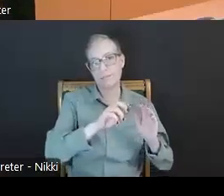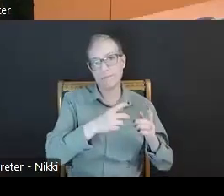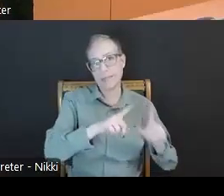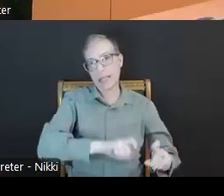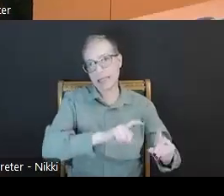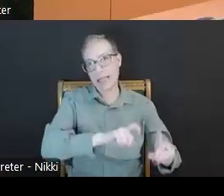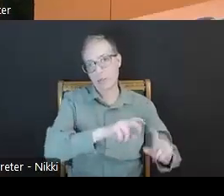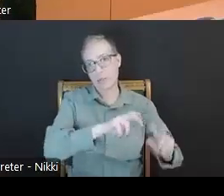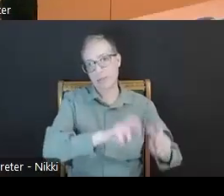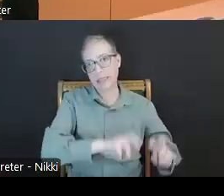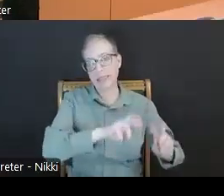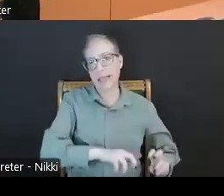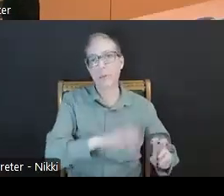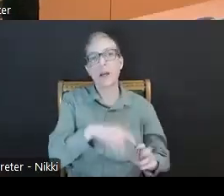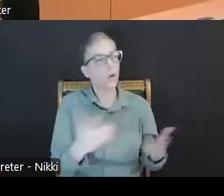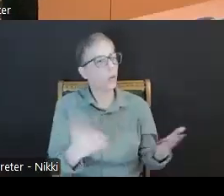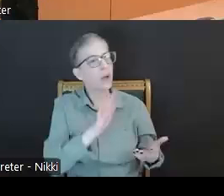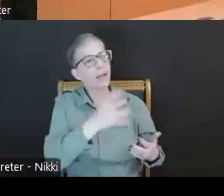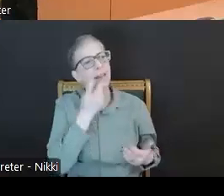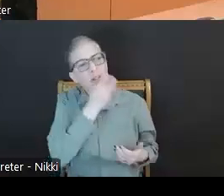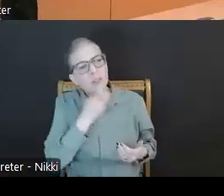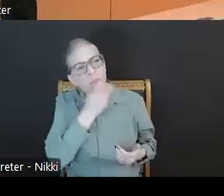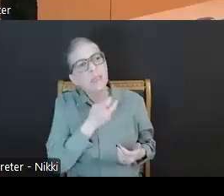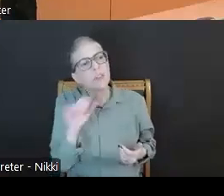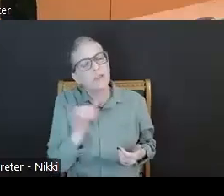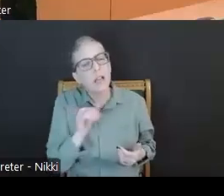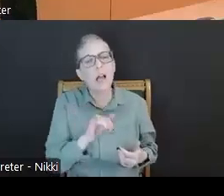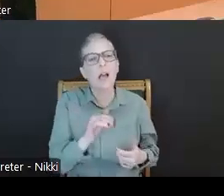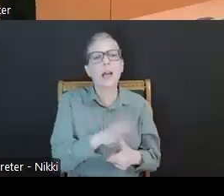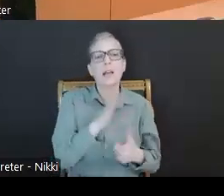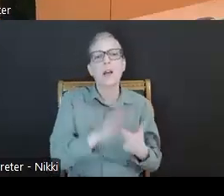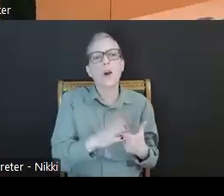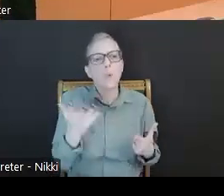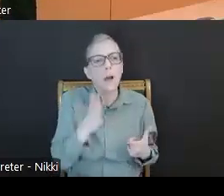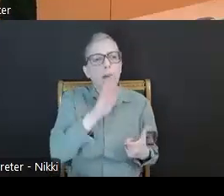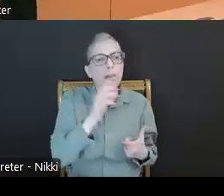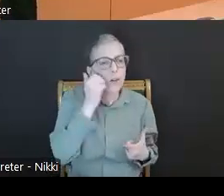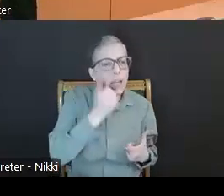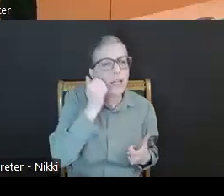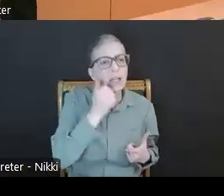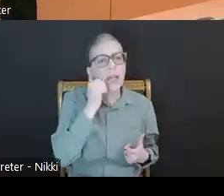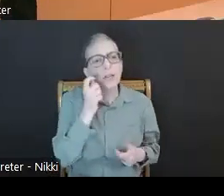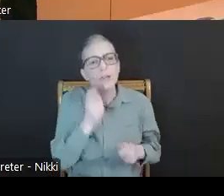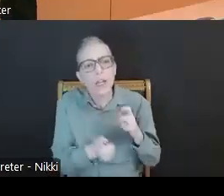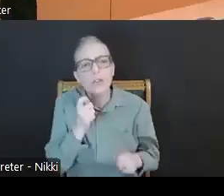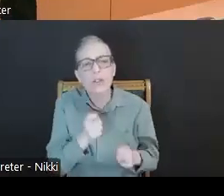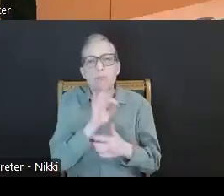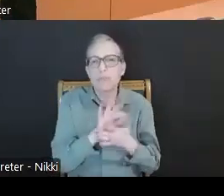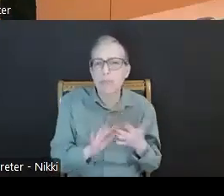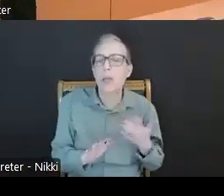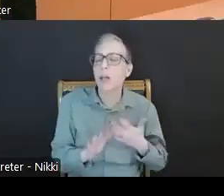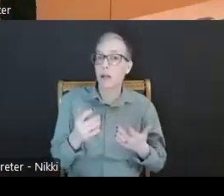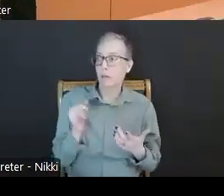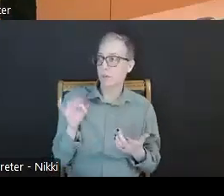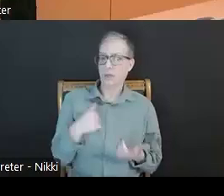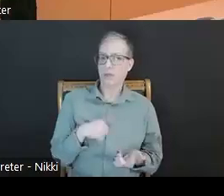by day? And those are questions that if we don't speak the same language, we really can't be commenting on those types of things. So I